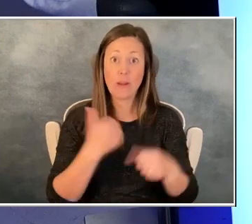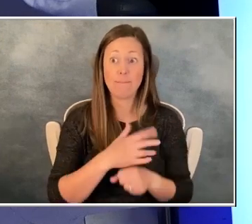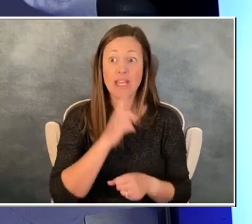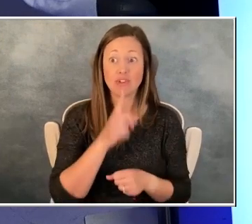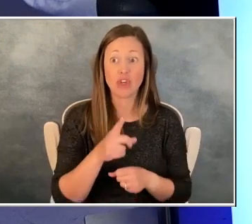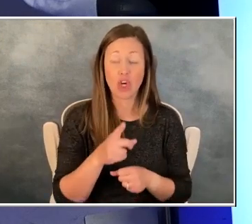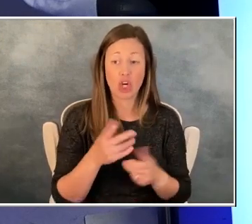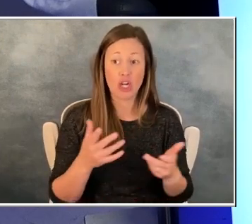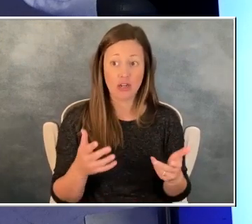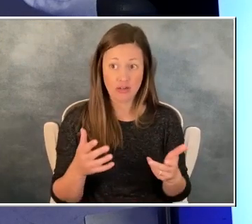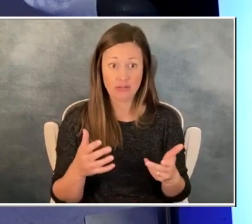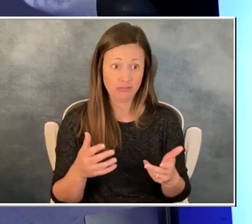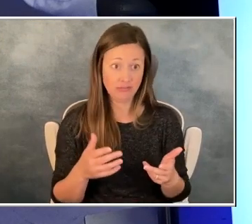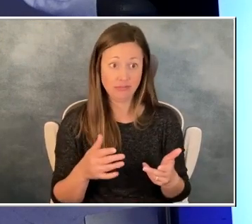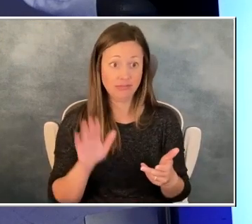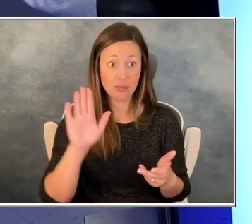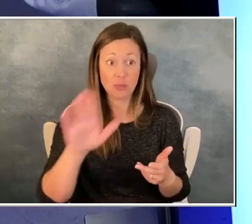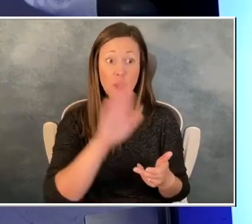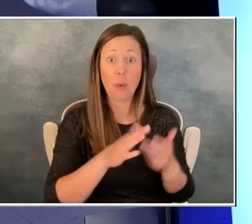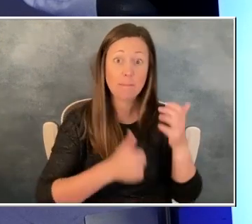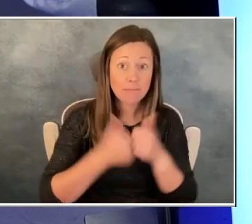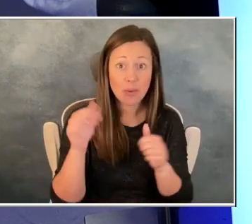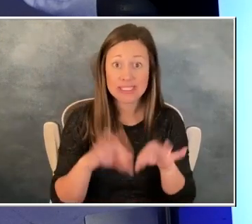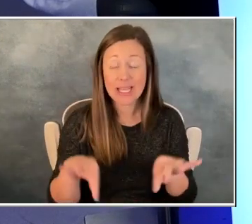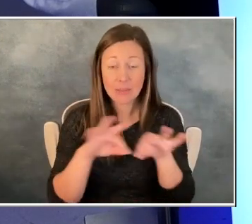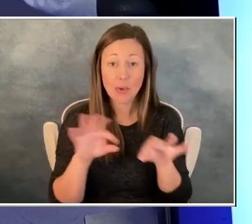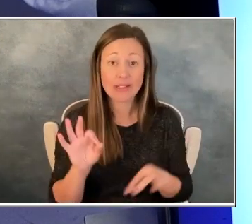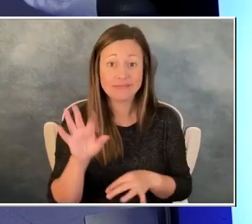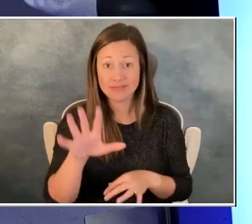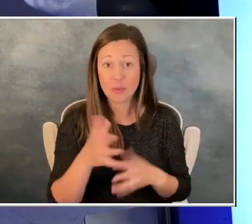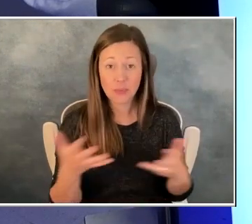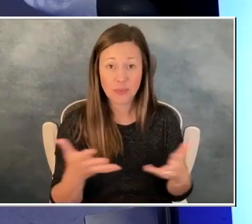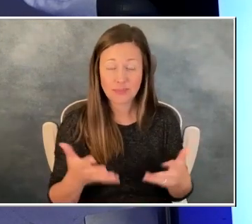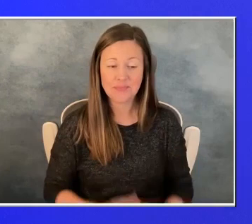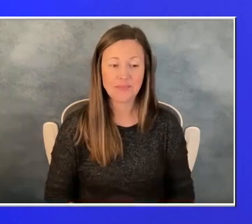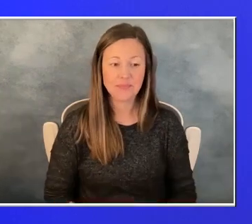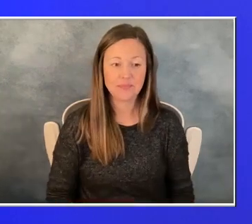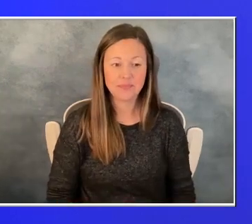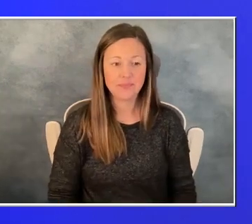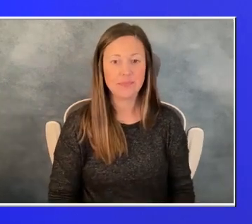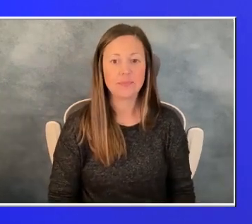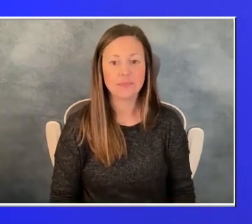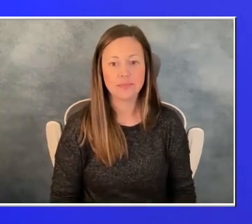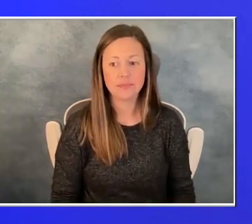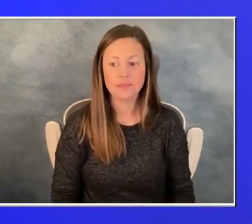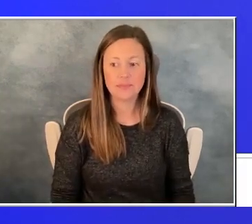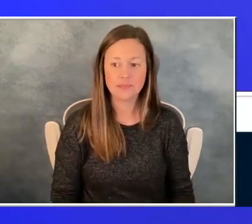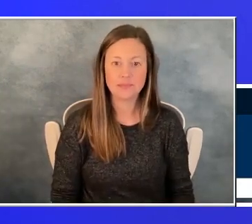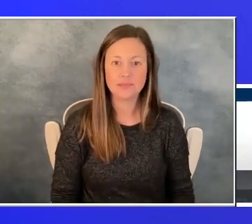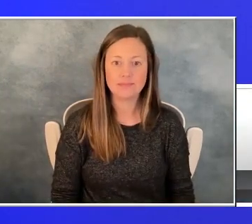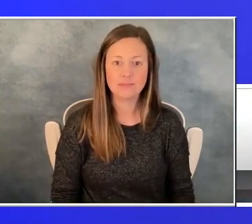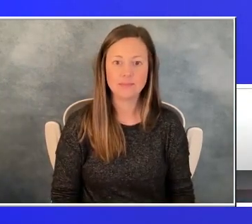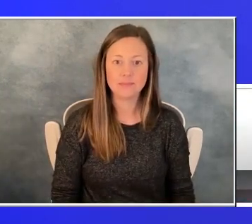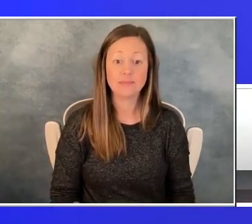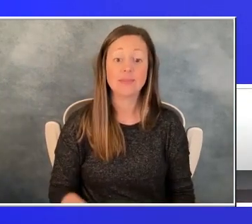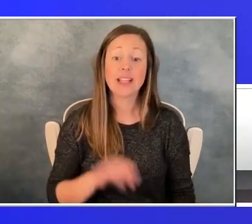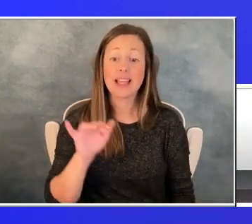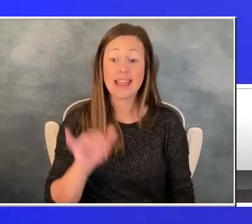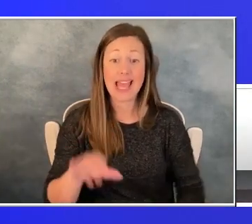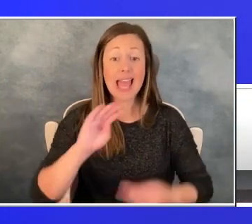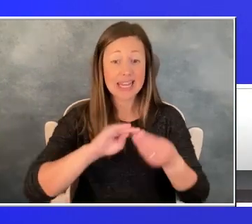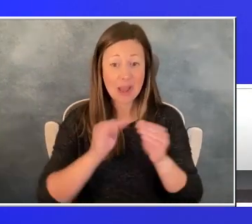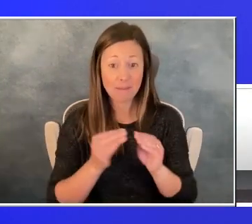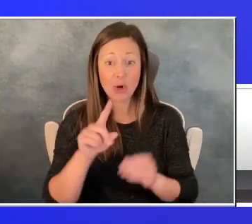our doctors. Dr. Silver, what's the most pressing thing you want our viewers to know? I would put that 1-800 number in your